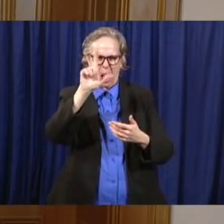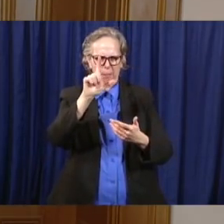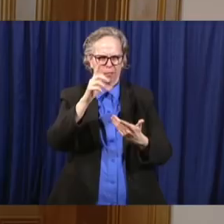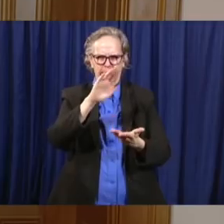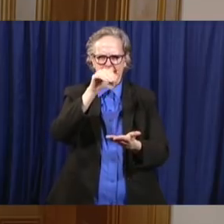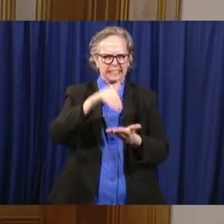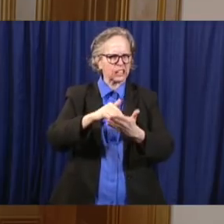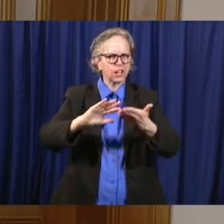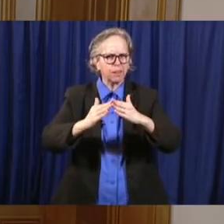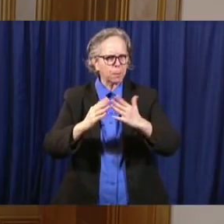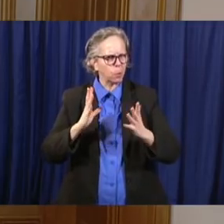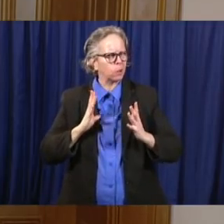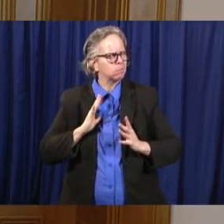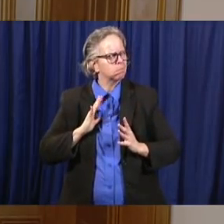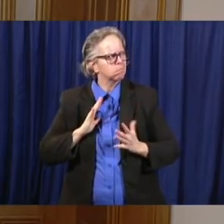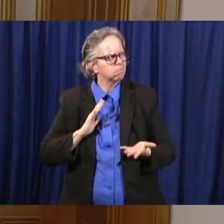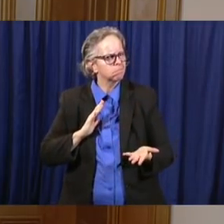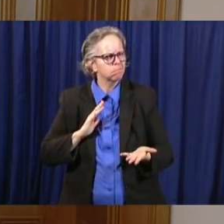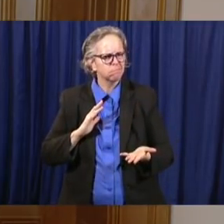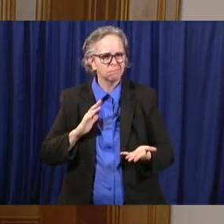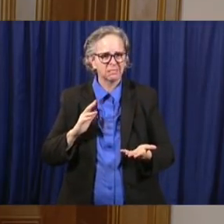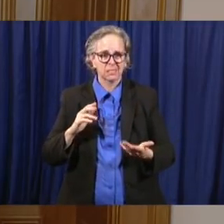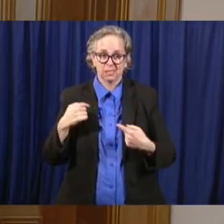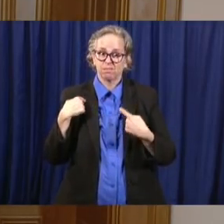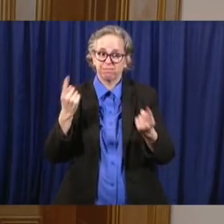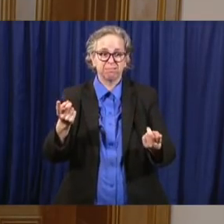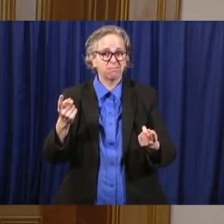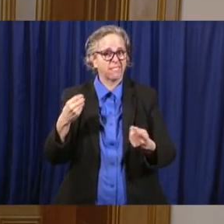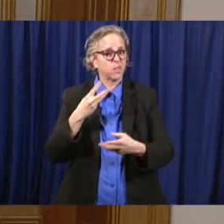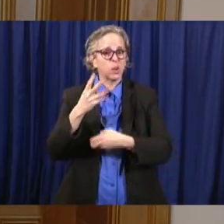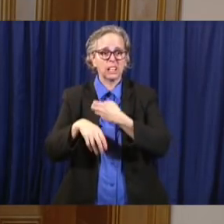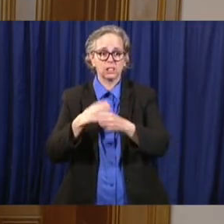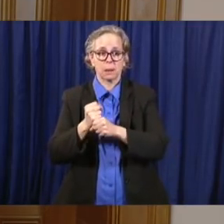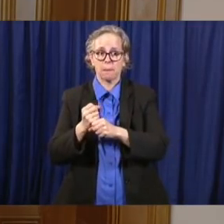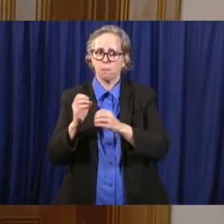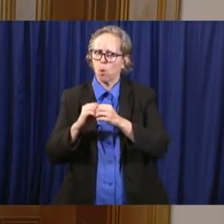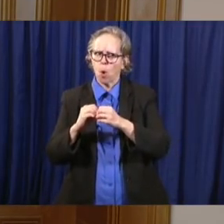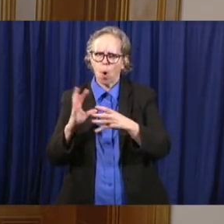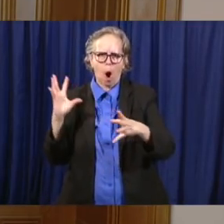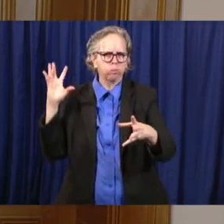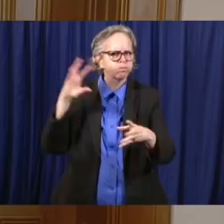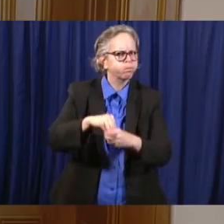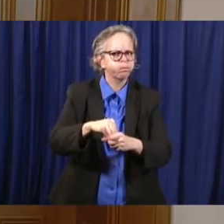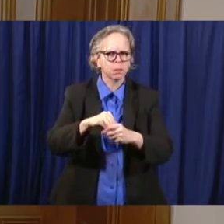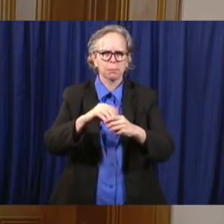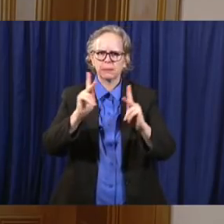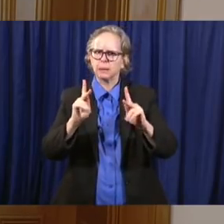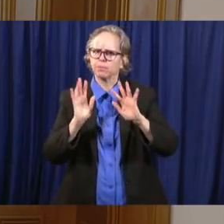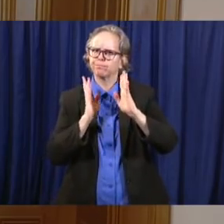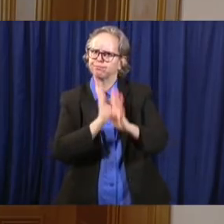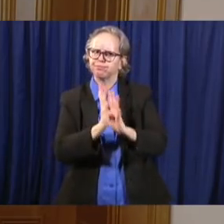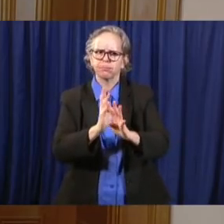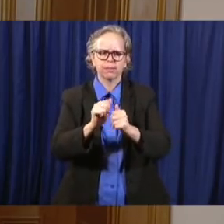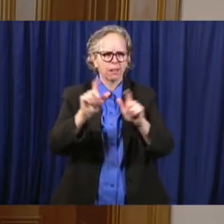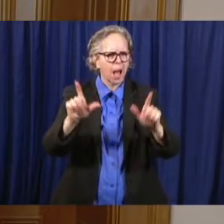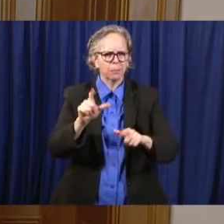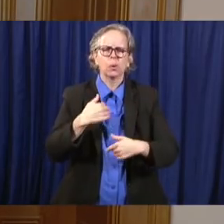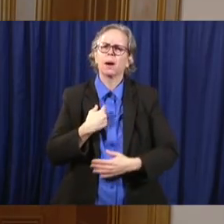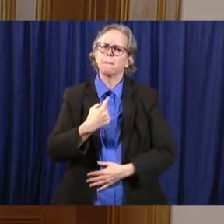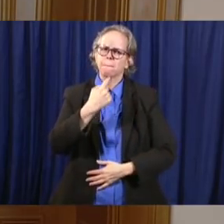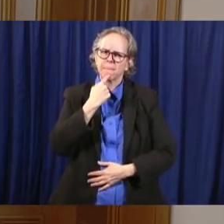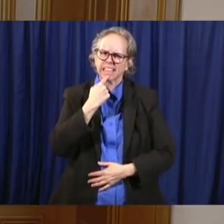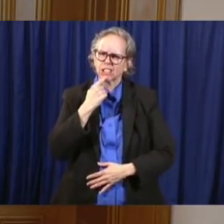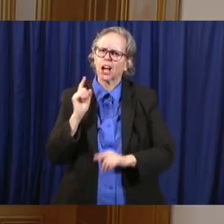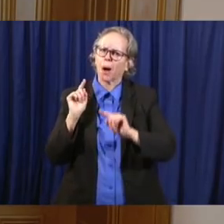few years they've even become more the center of communities. So I know that people miss physically going to the